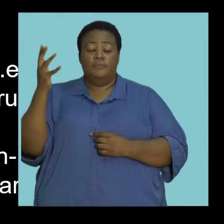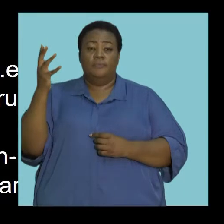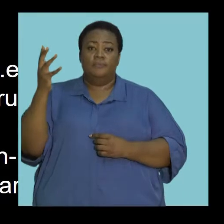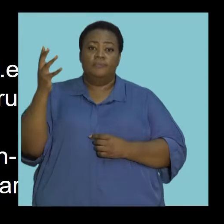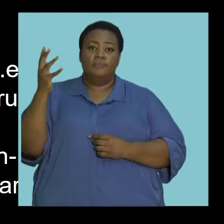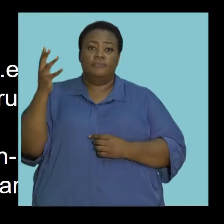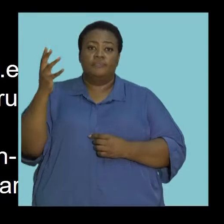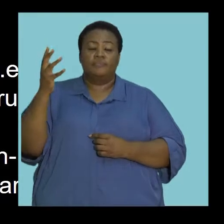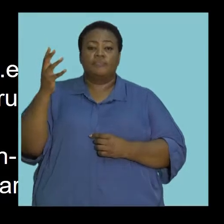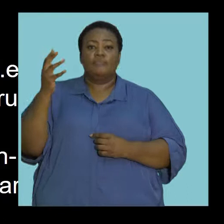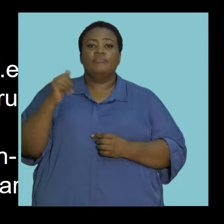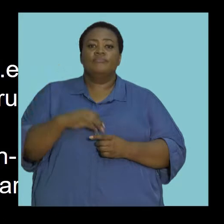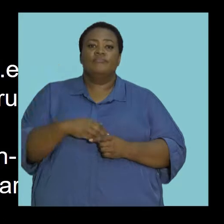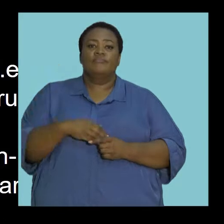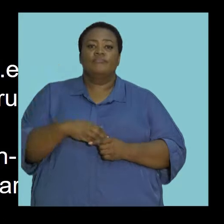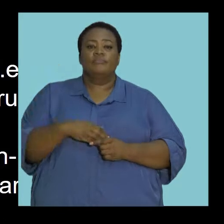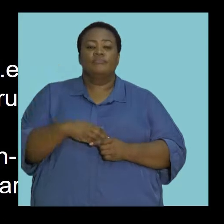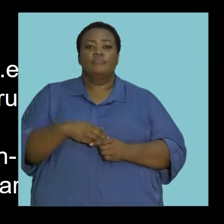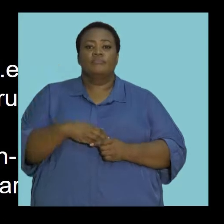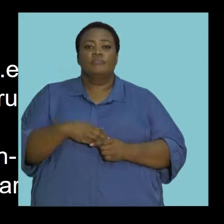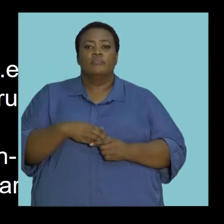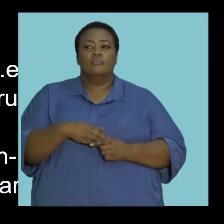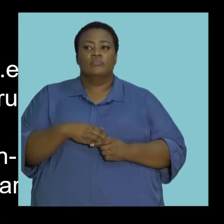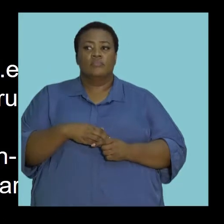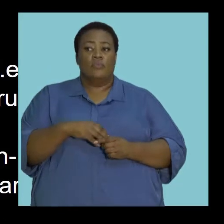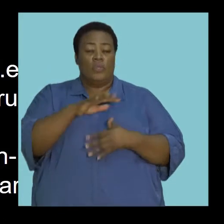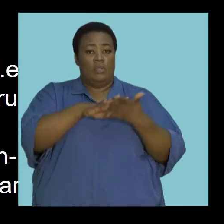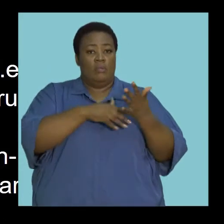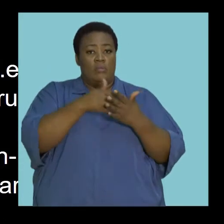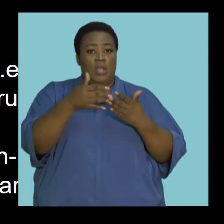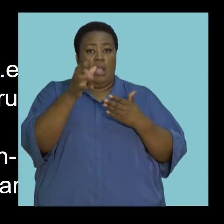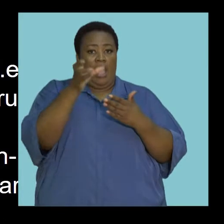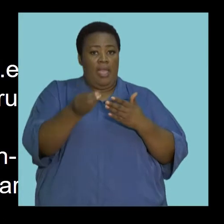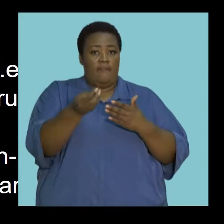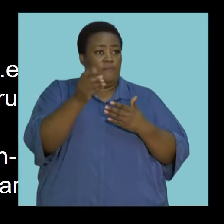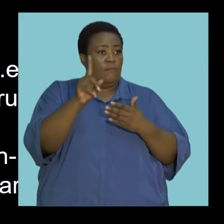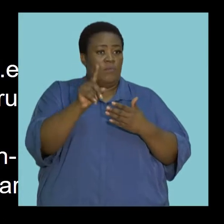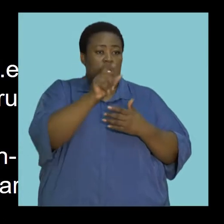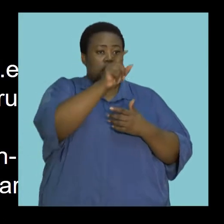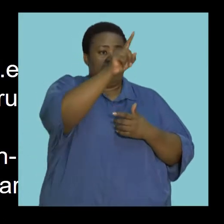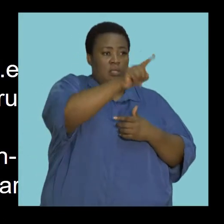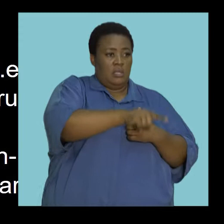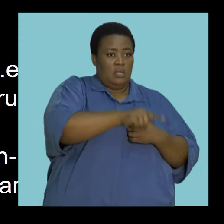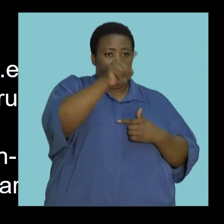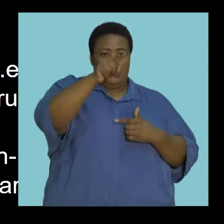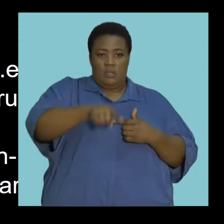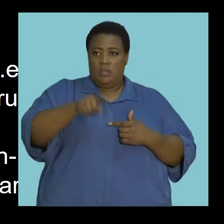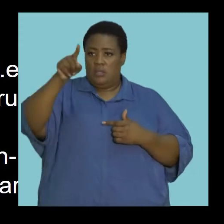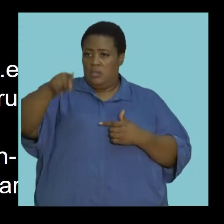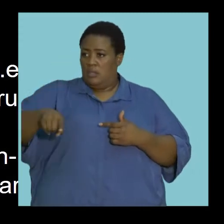data. A table is a grid consisting of horizontal rows and vertical